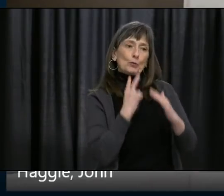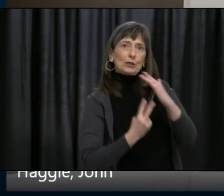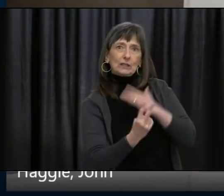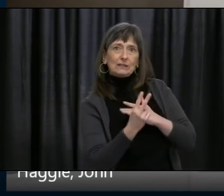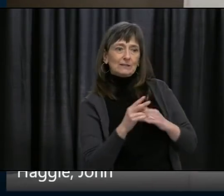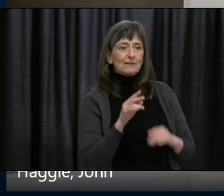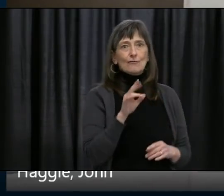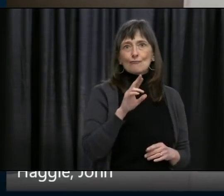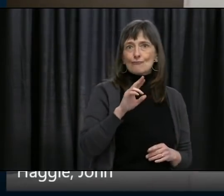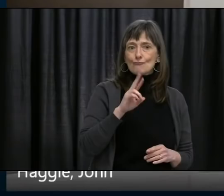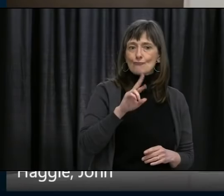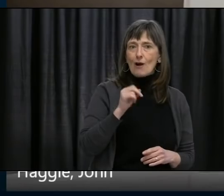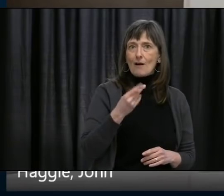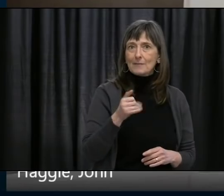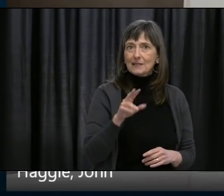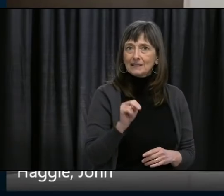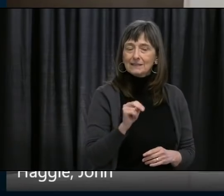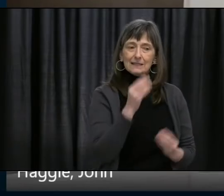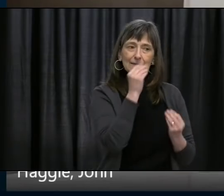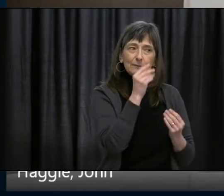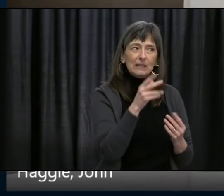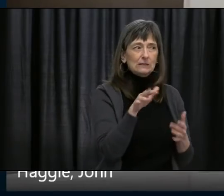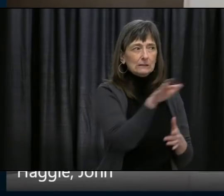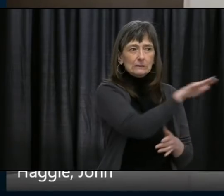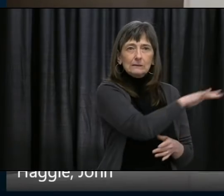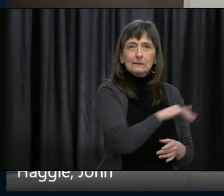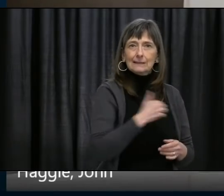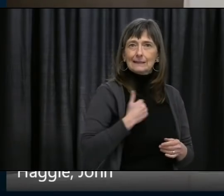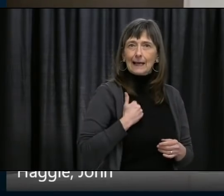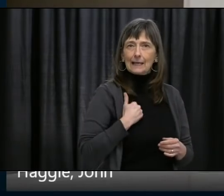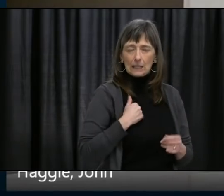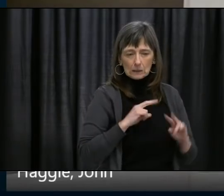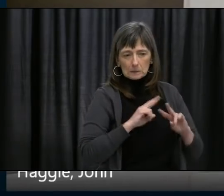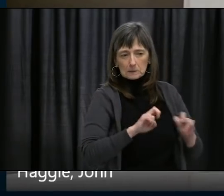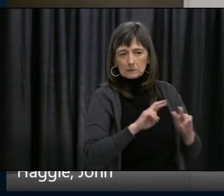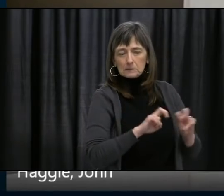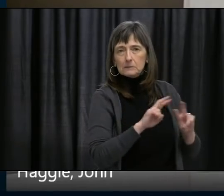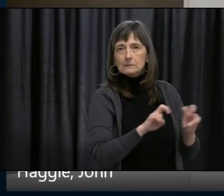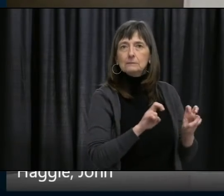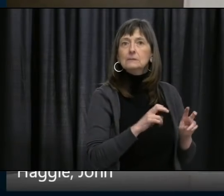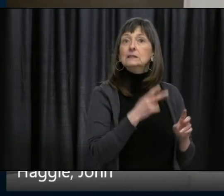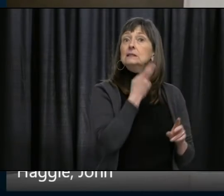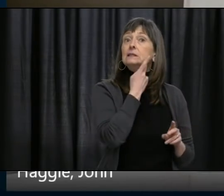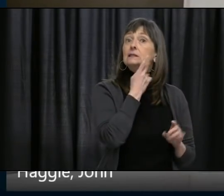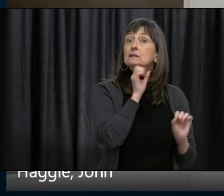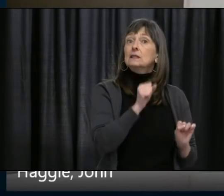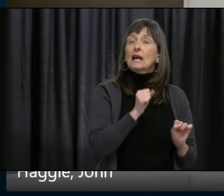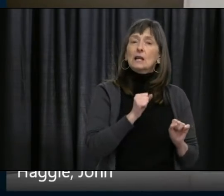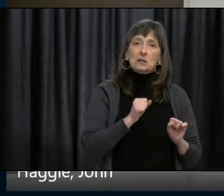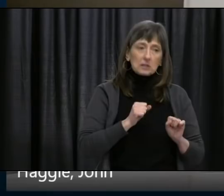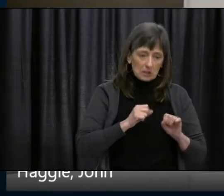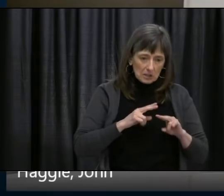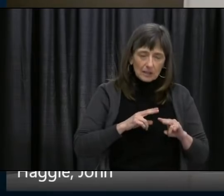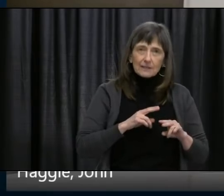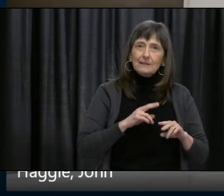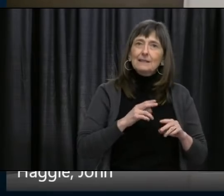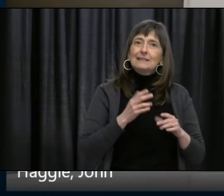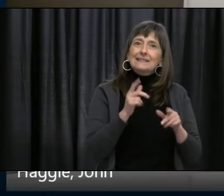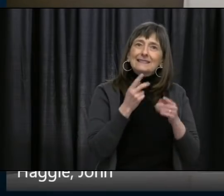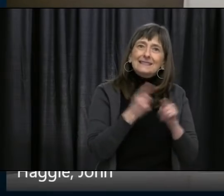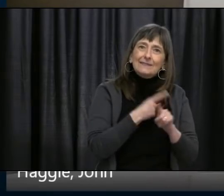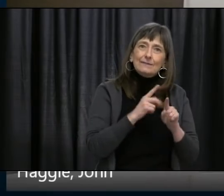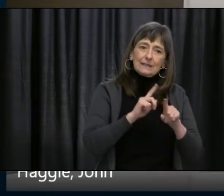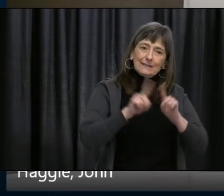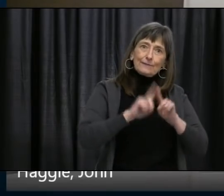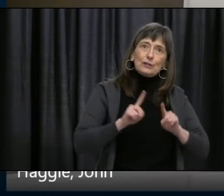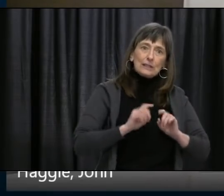be moving on to that if they haven't already started, to see if they can do agent-based simulation,